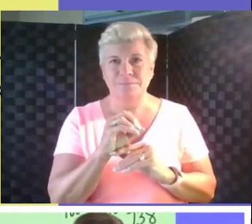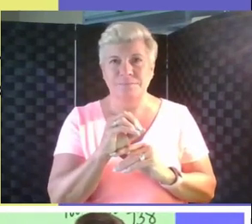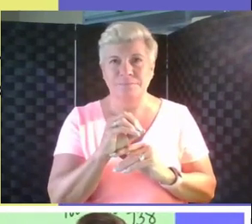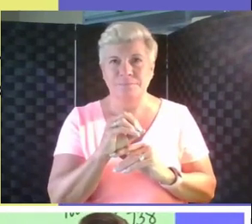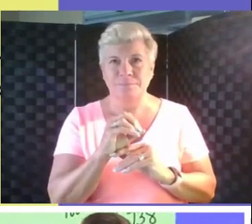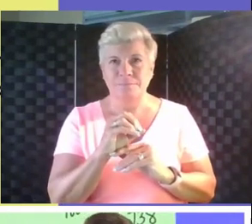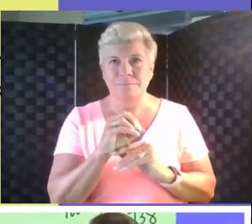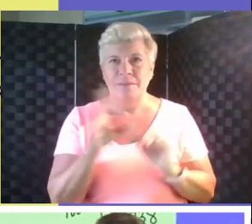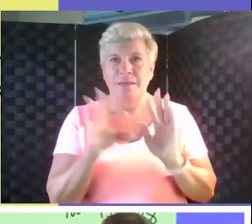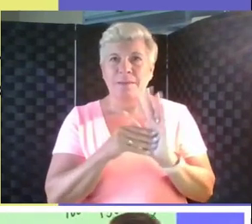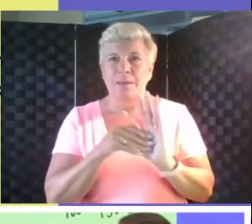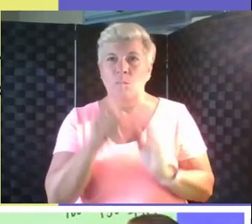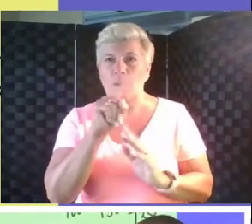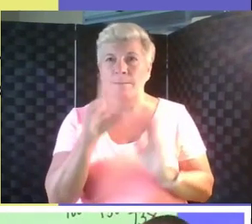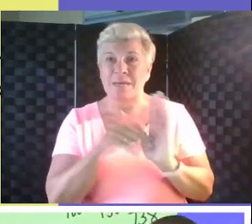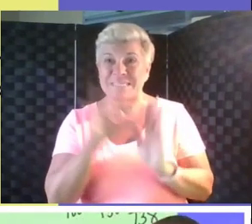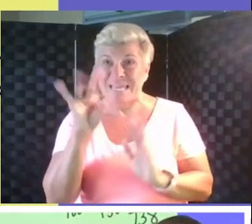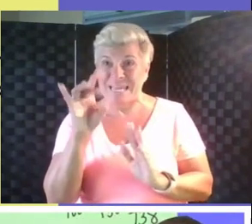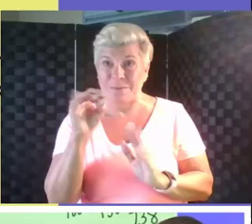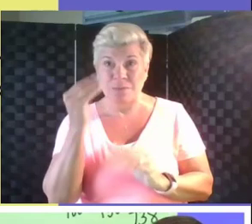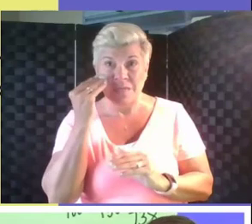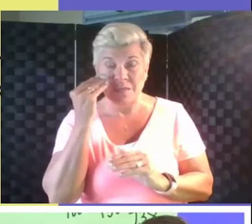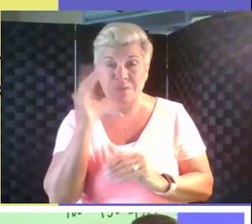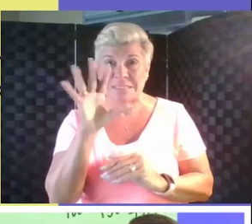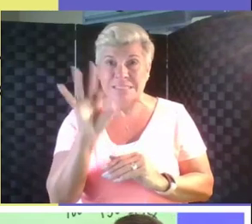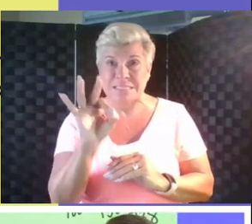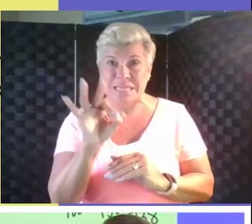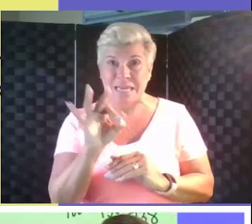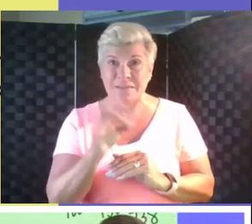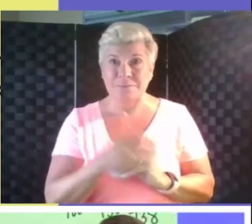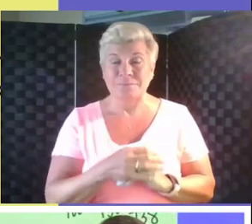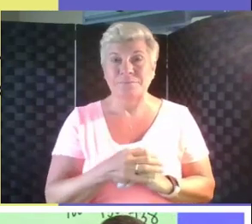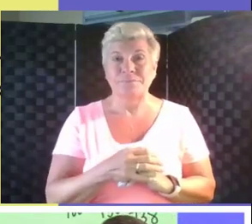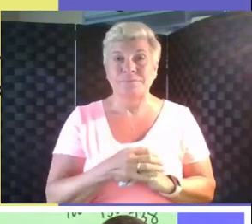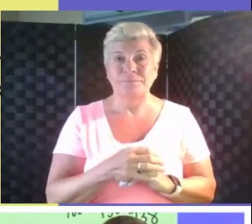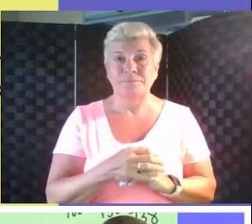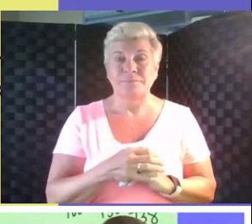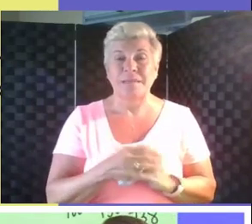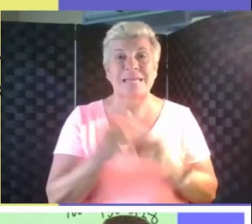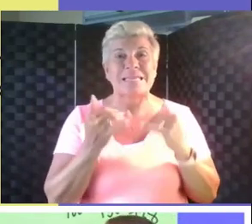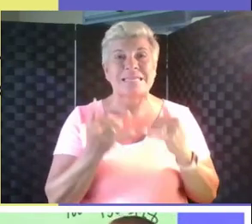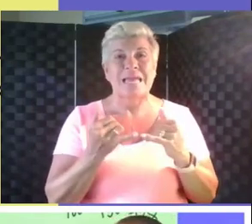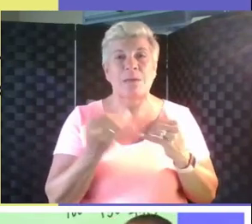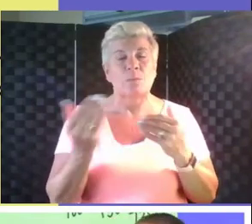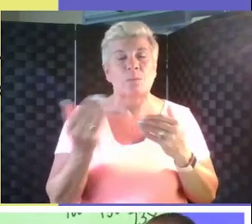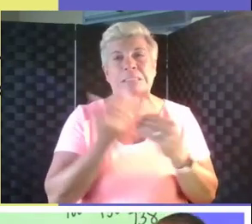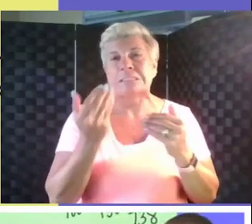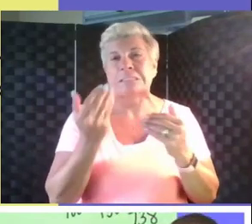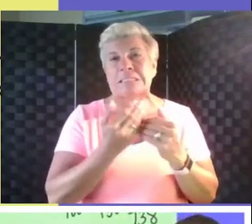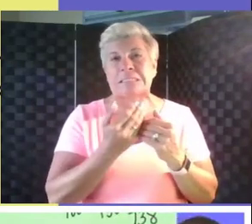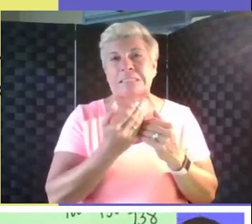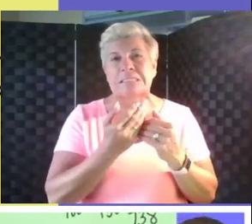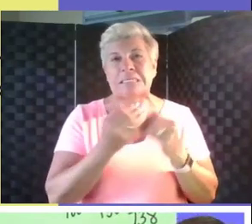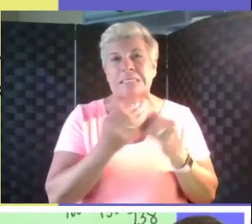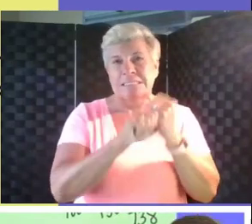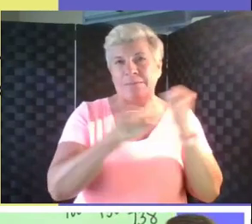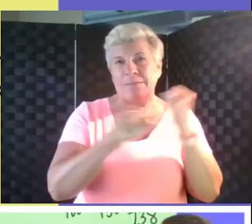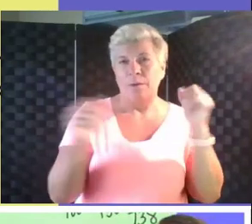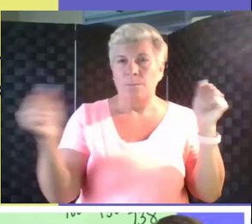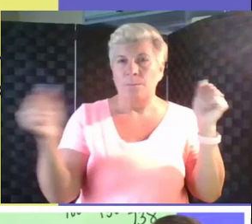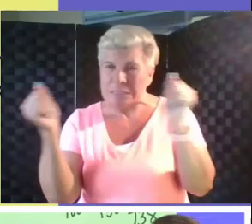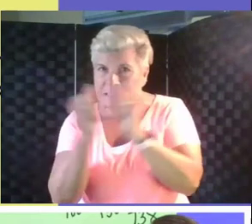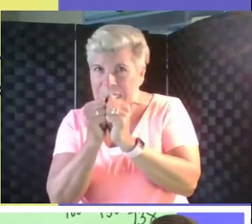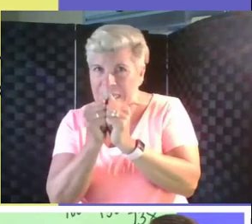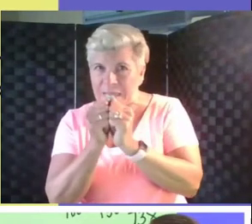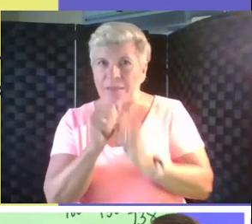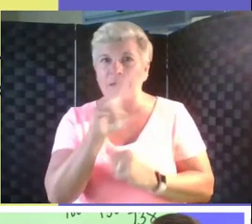70. I'm going to add 1 plus 8, which I know gives me 9. Now I can easily take that expanded form, squish it